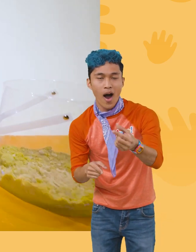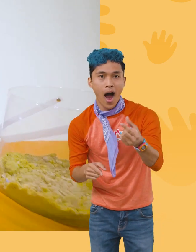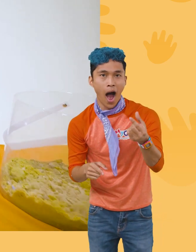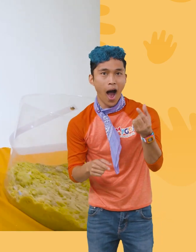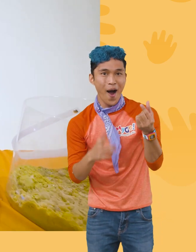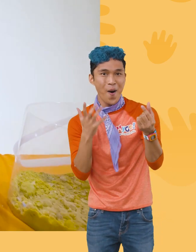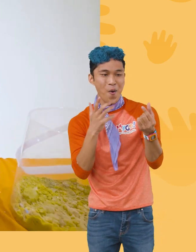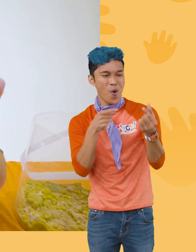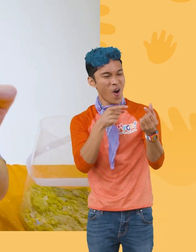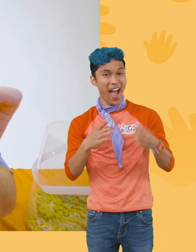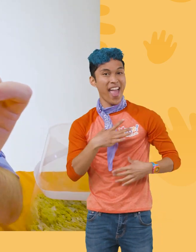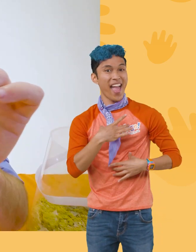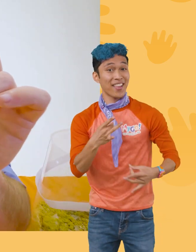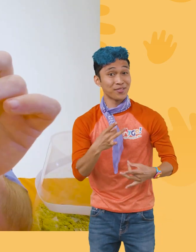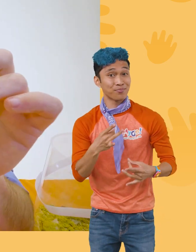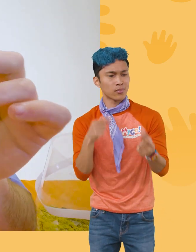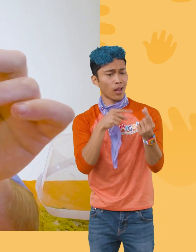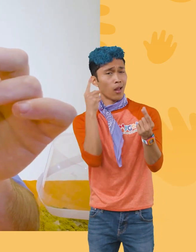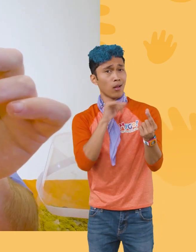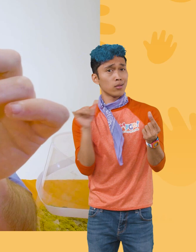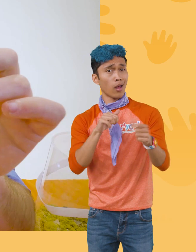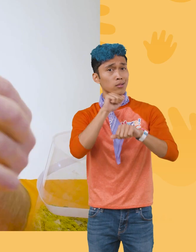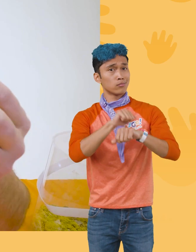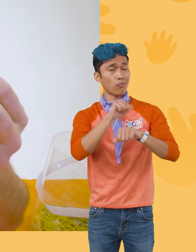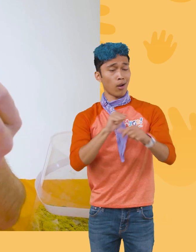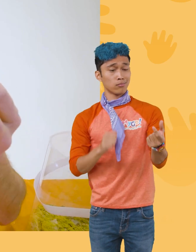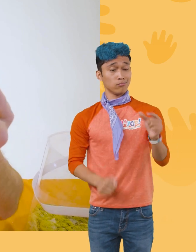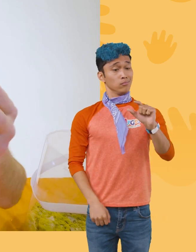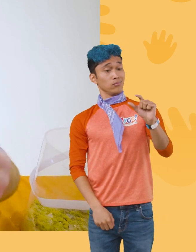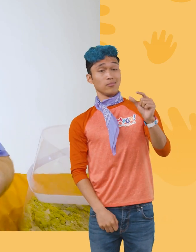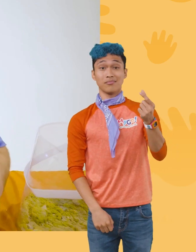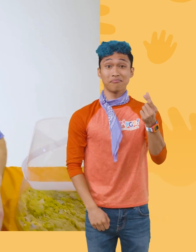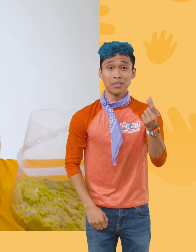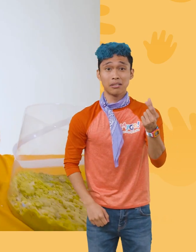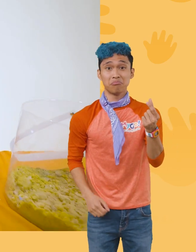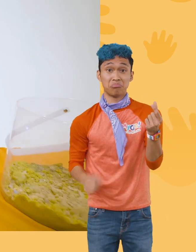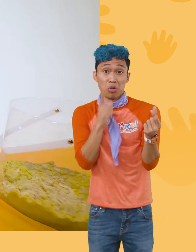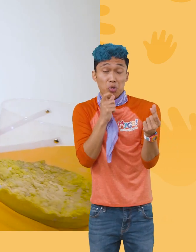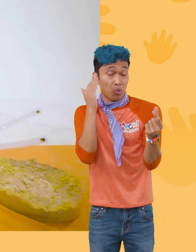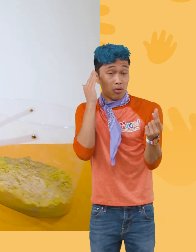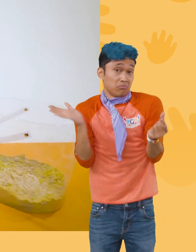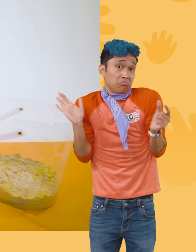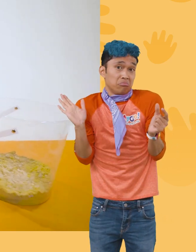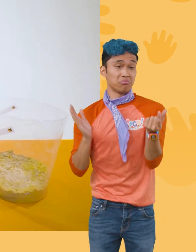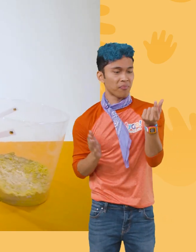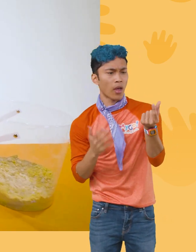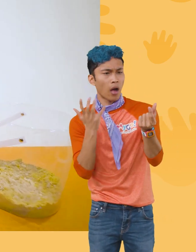Whoa. Huh, interesting. This one kind of looks like a rock. Who knows?